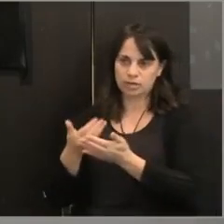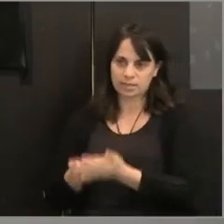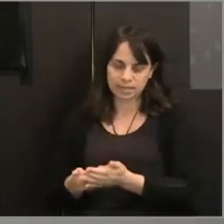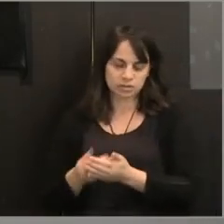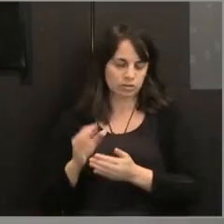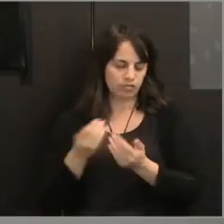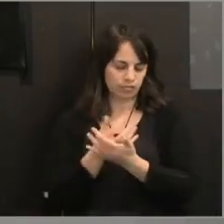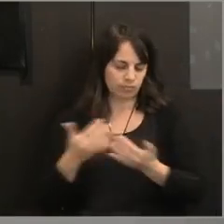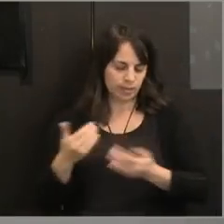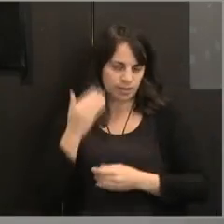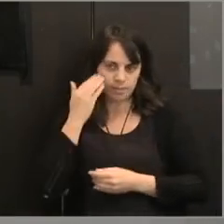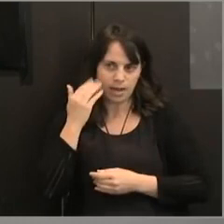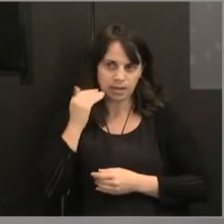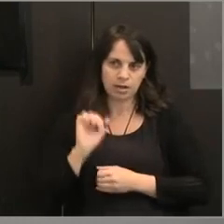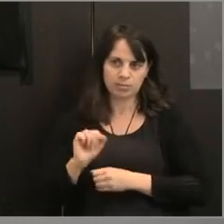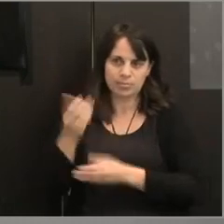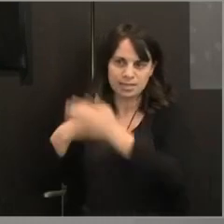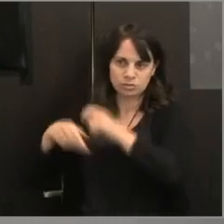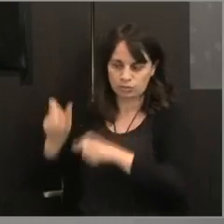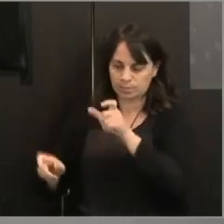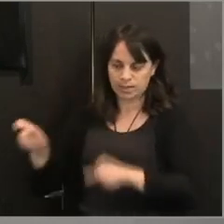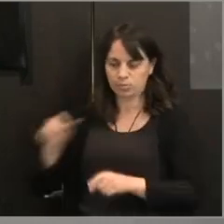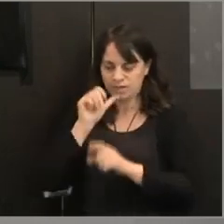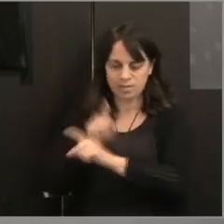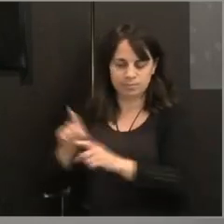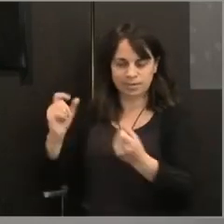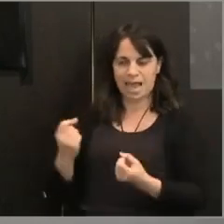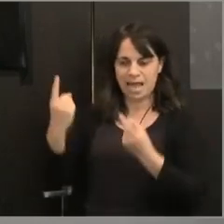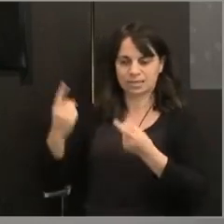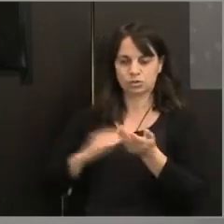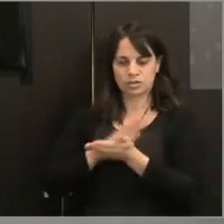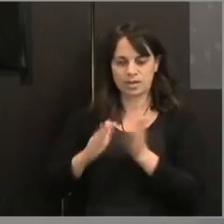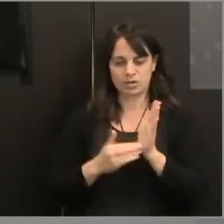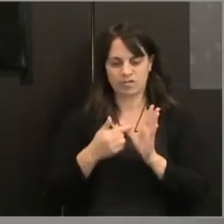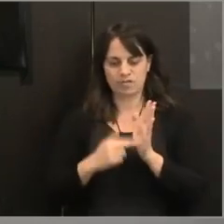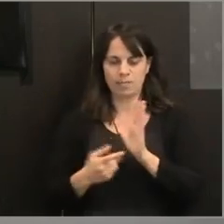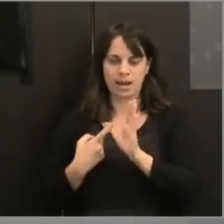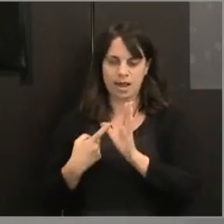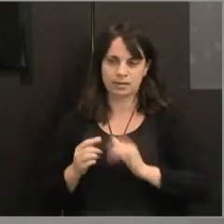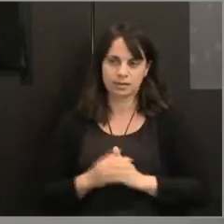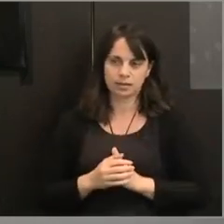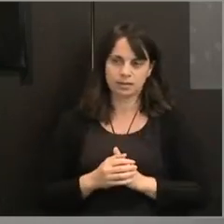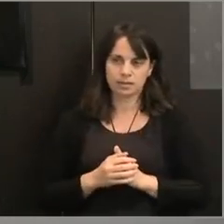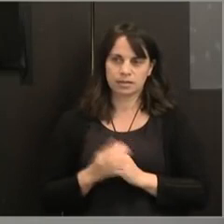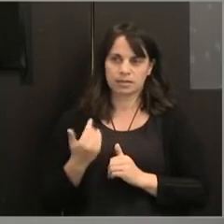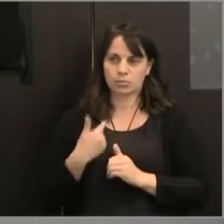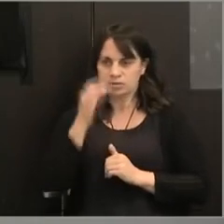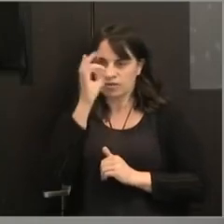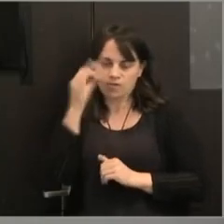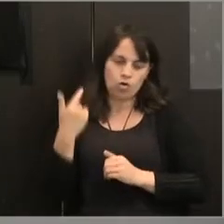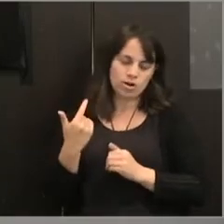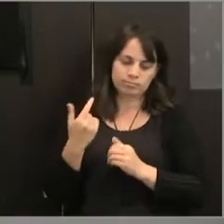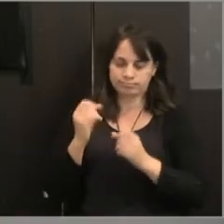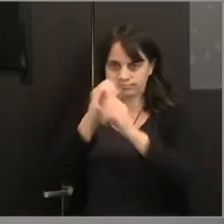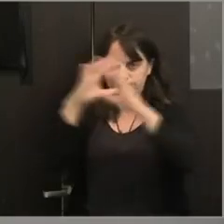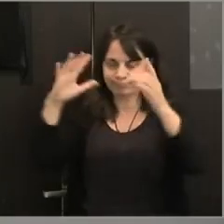but whether they understood mana. Sovereignty, after all, was a foreign concept of power, and